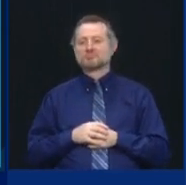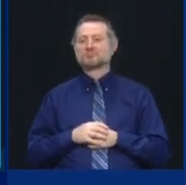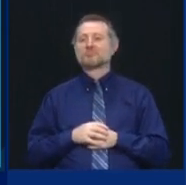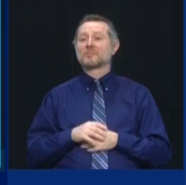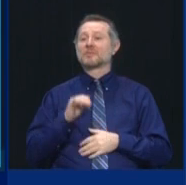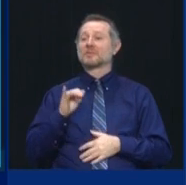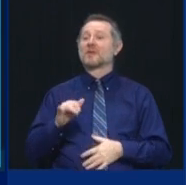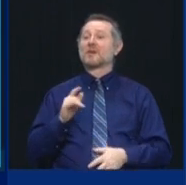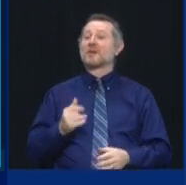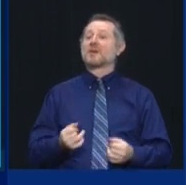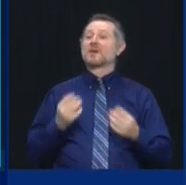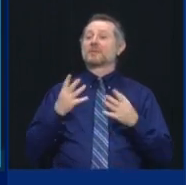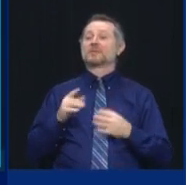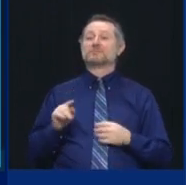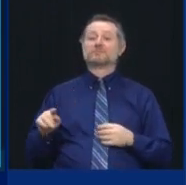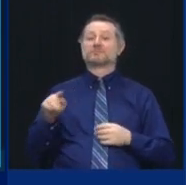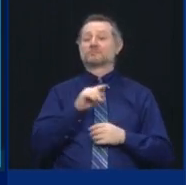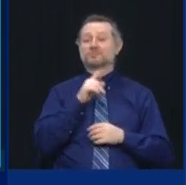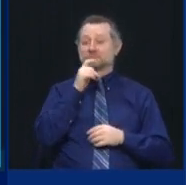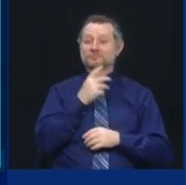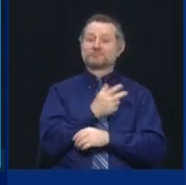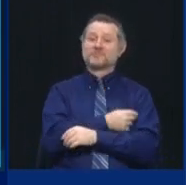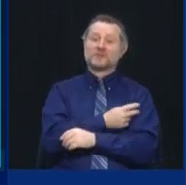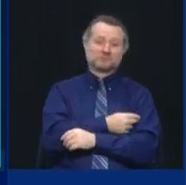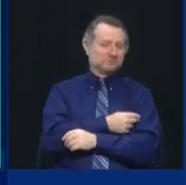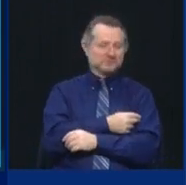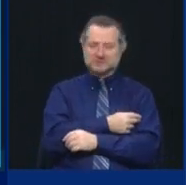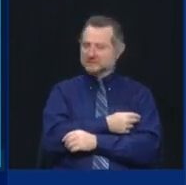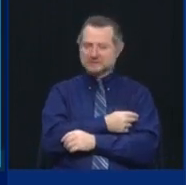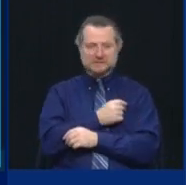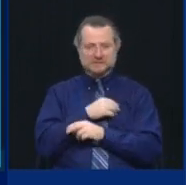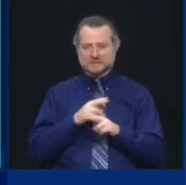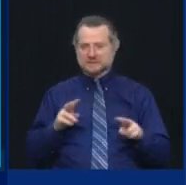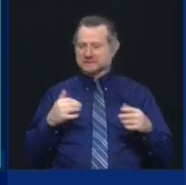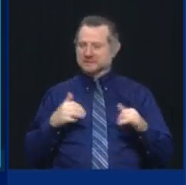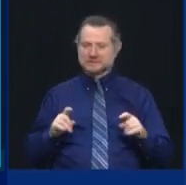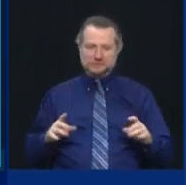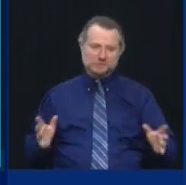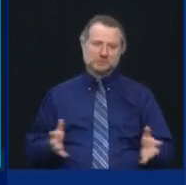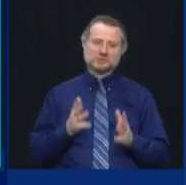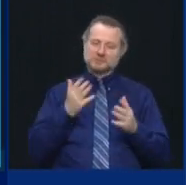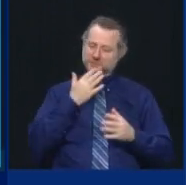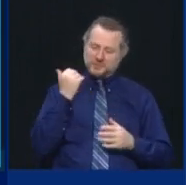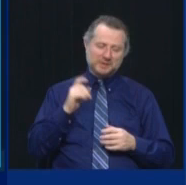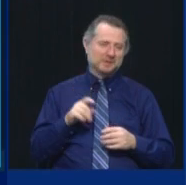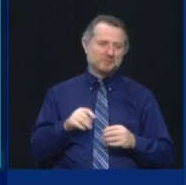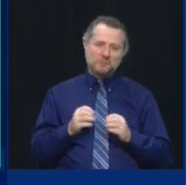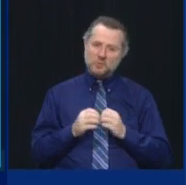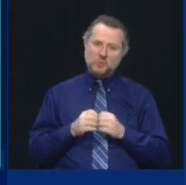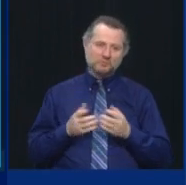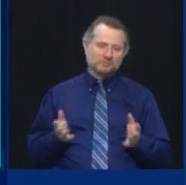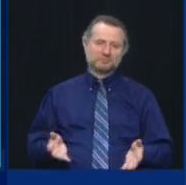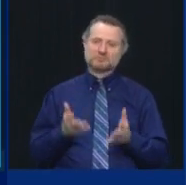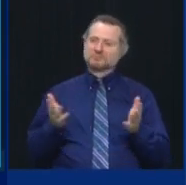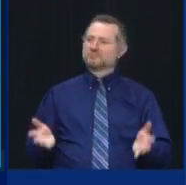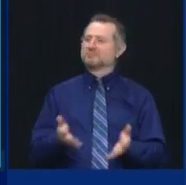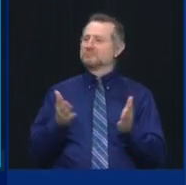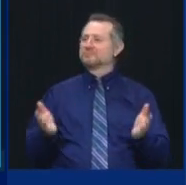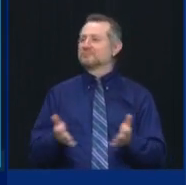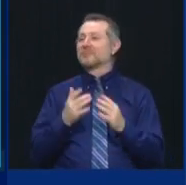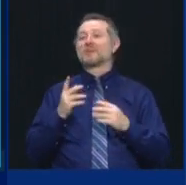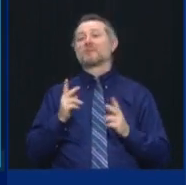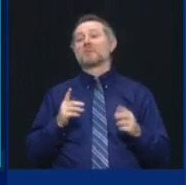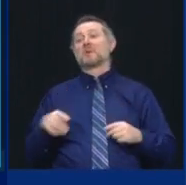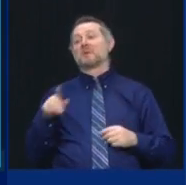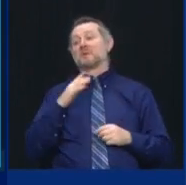number that is not doing as well as the others. Part of that is common sense. The people who were most